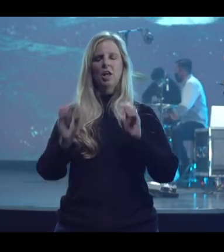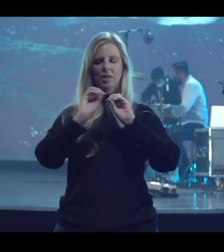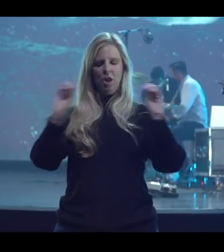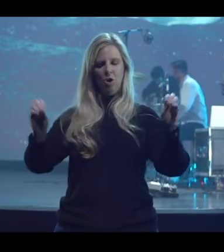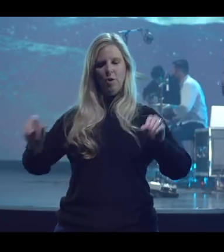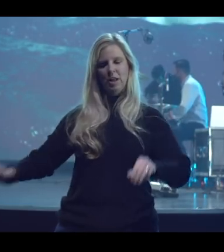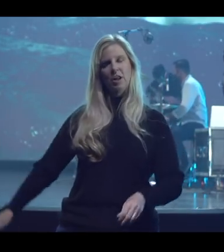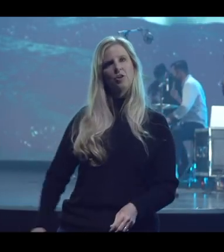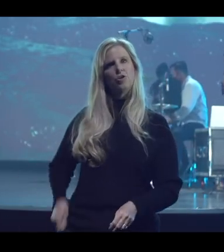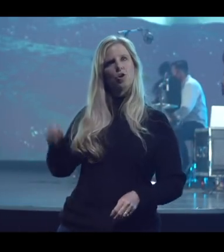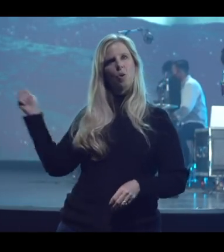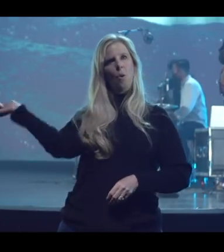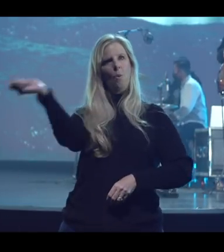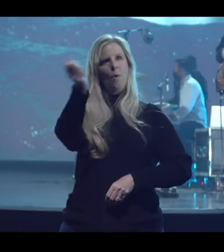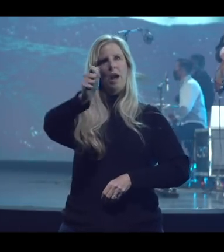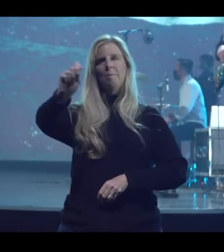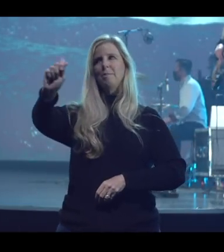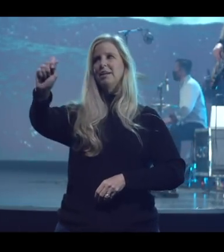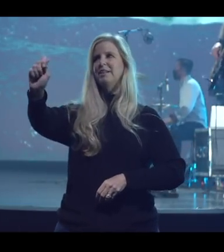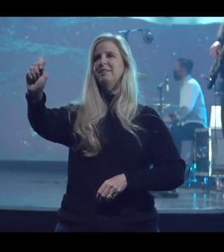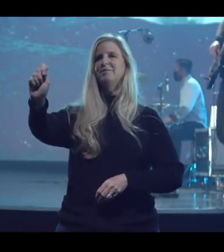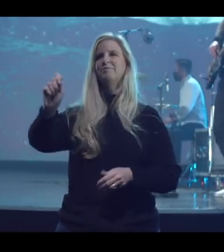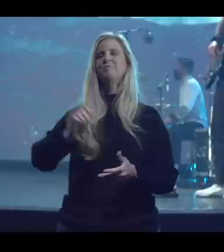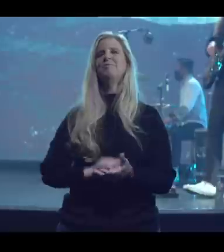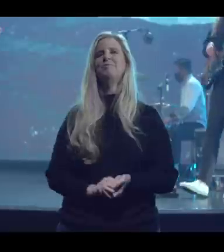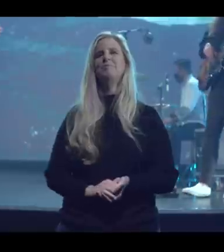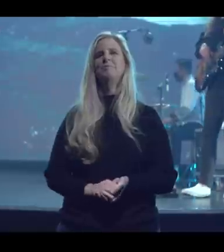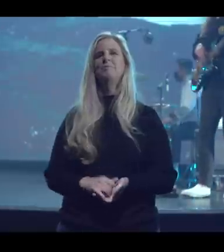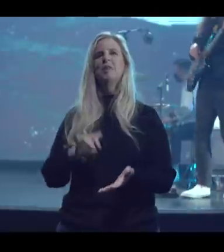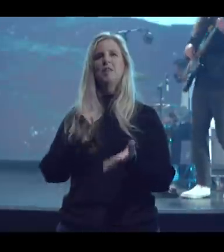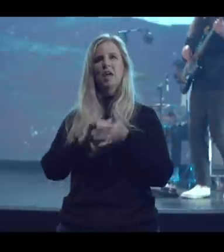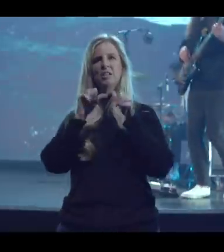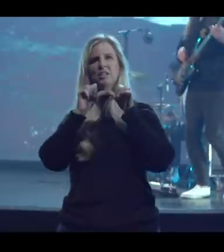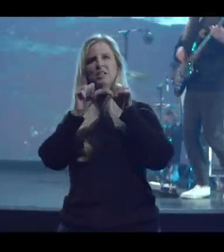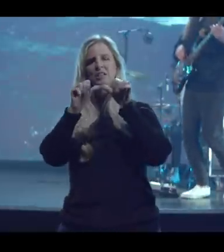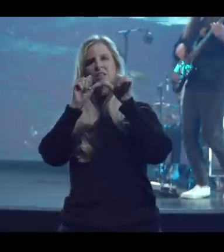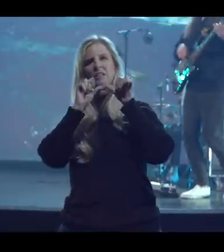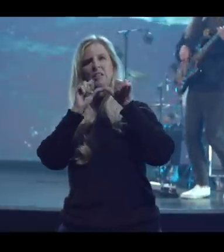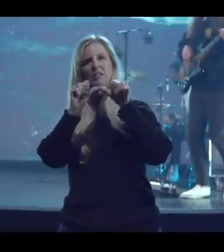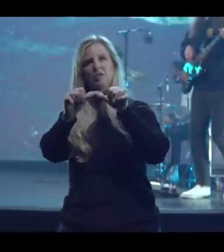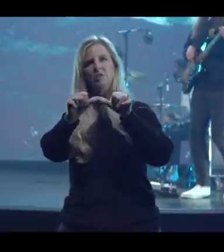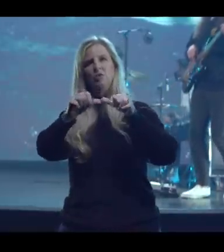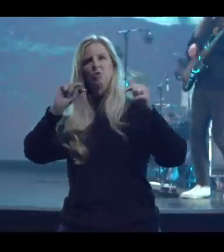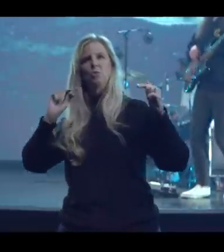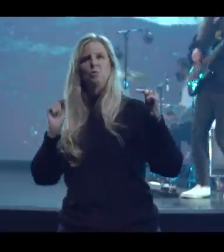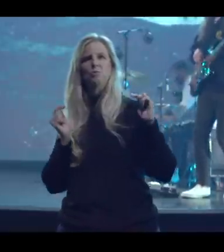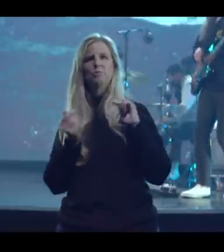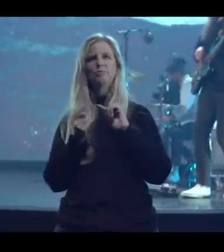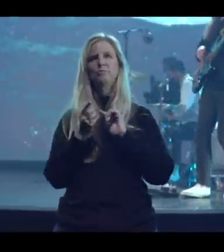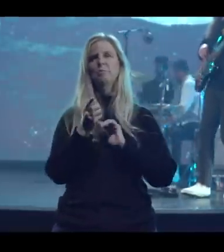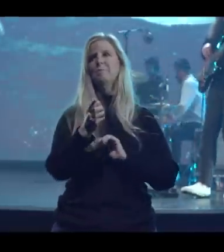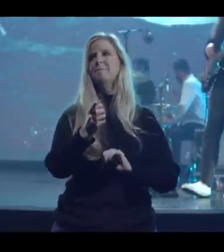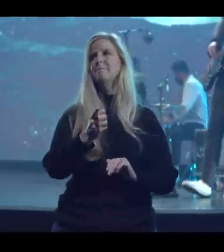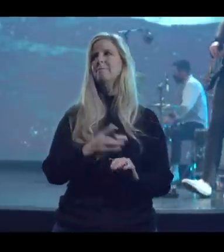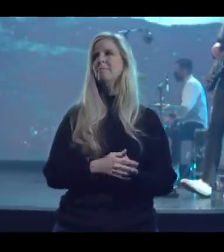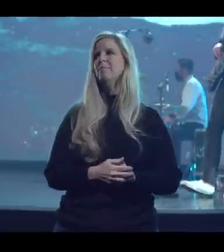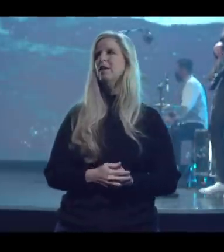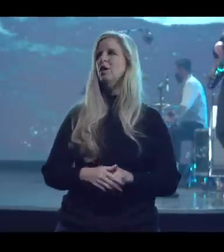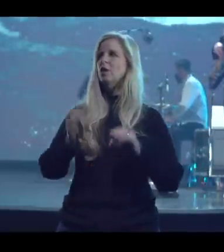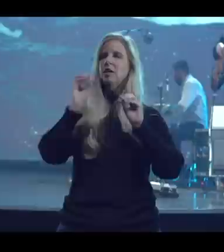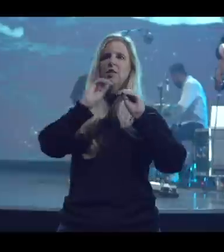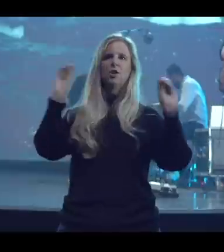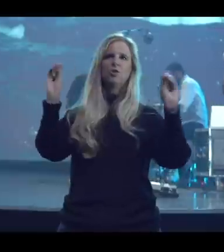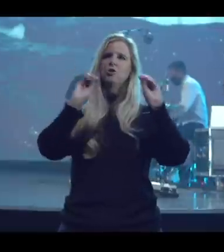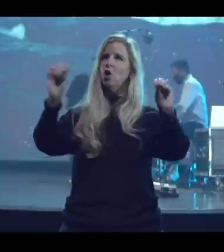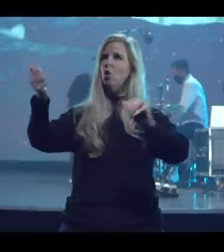There is no weapon that has ever left a mark on you, and